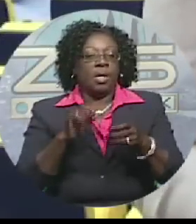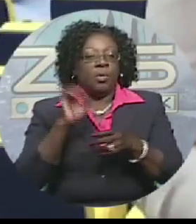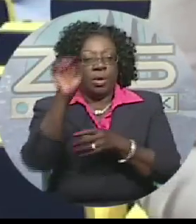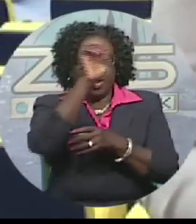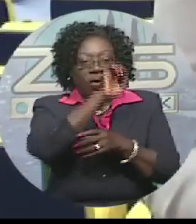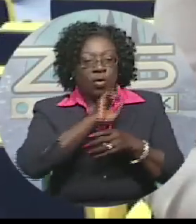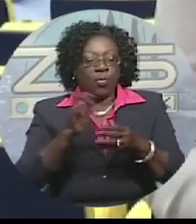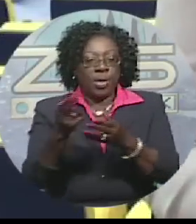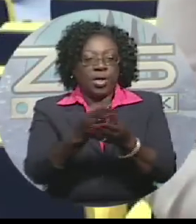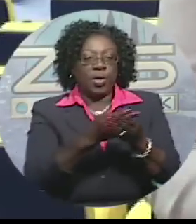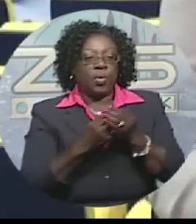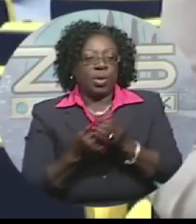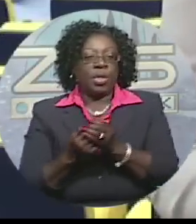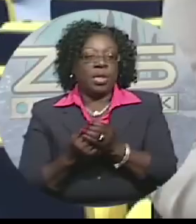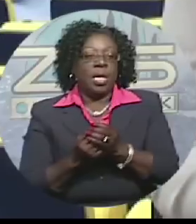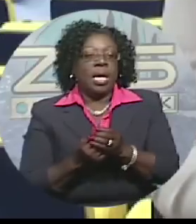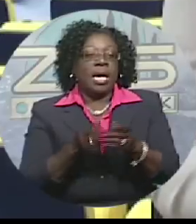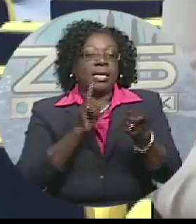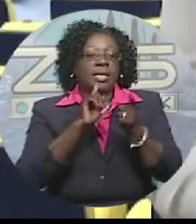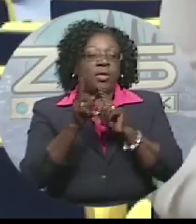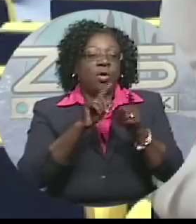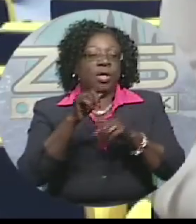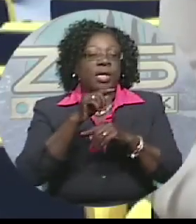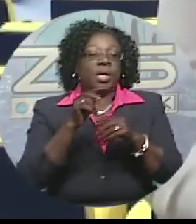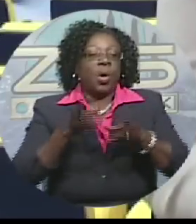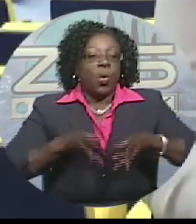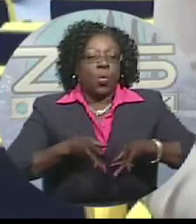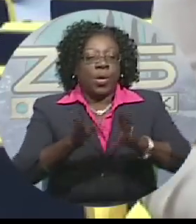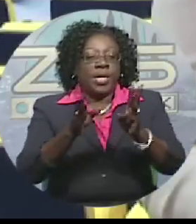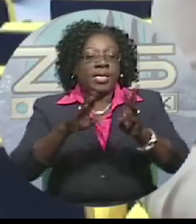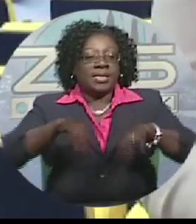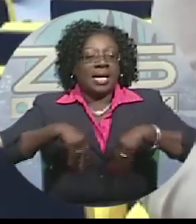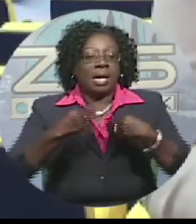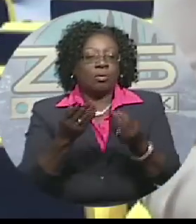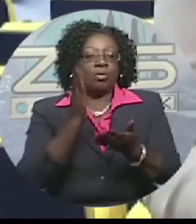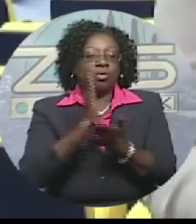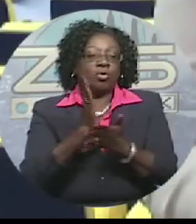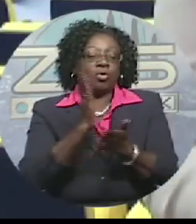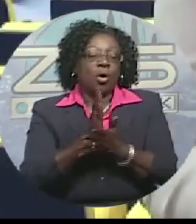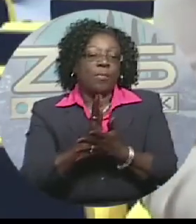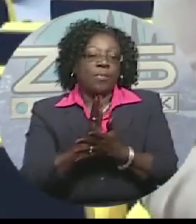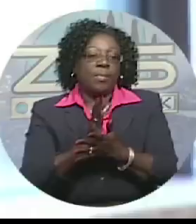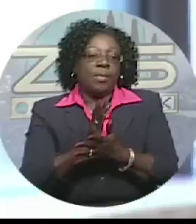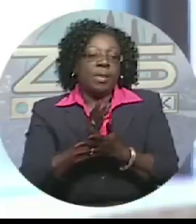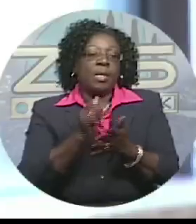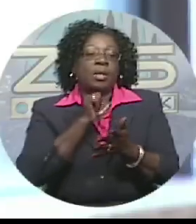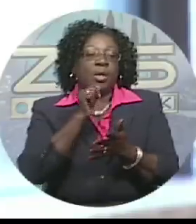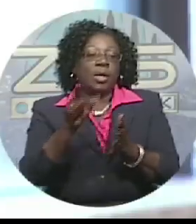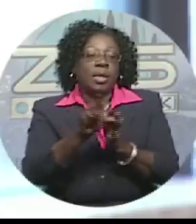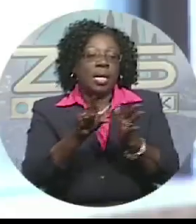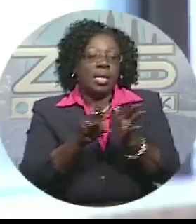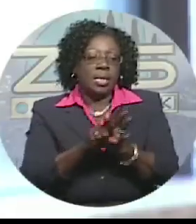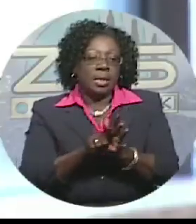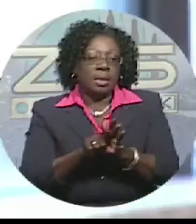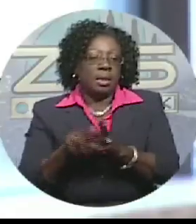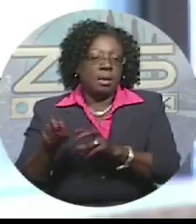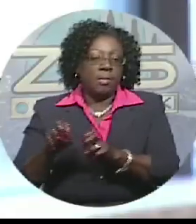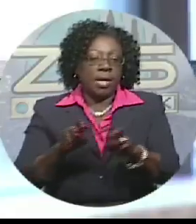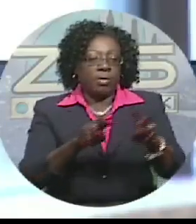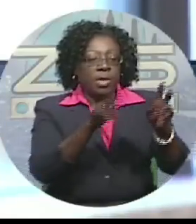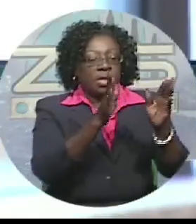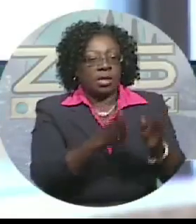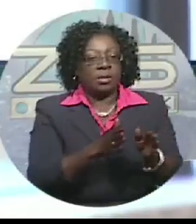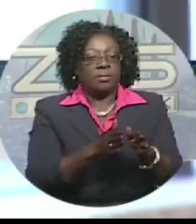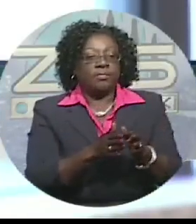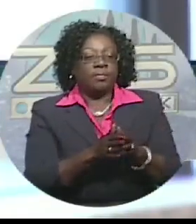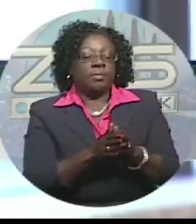in Brussels, and they are discussing ways to crack down on illegal migration. People are going to be charged, and there are new